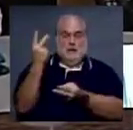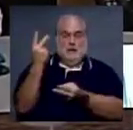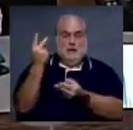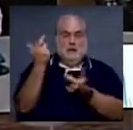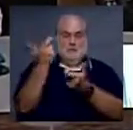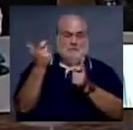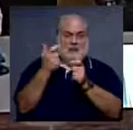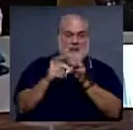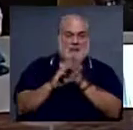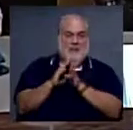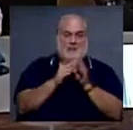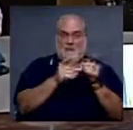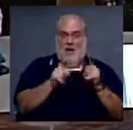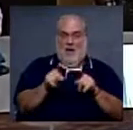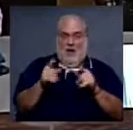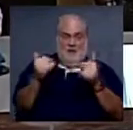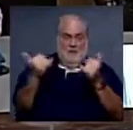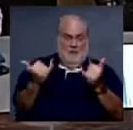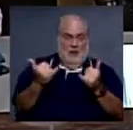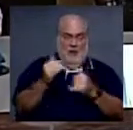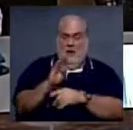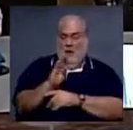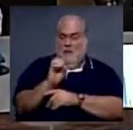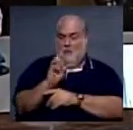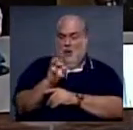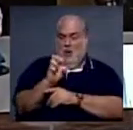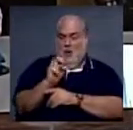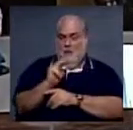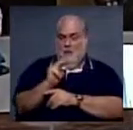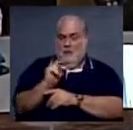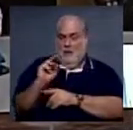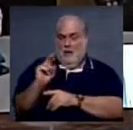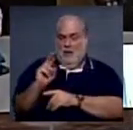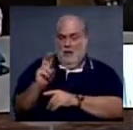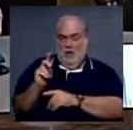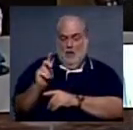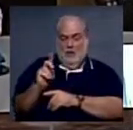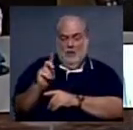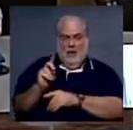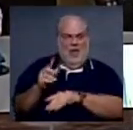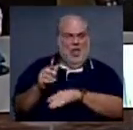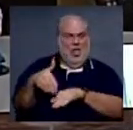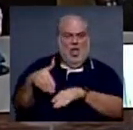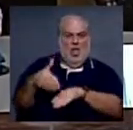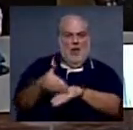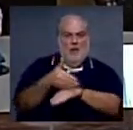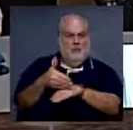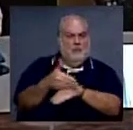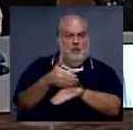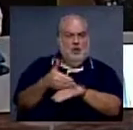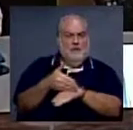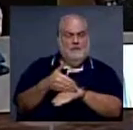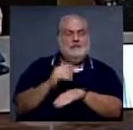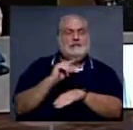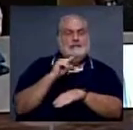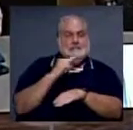right now. And Bowman Road is mainly unimproved, and it needs